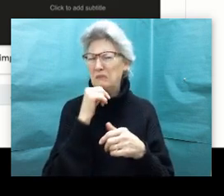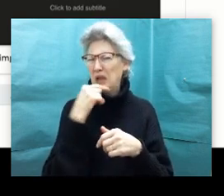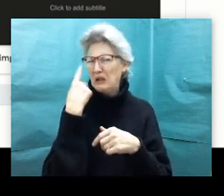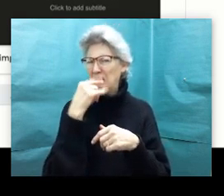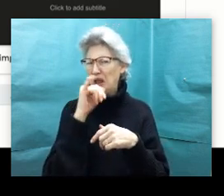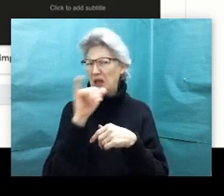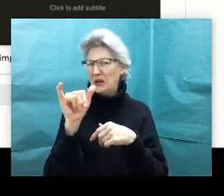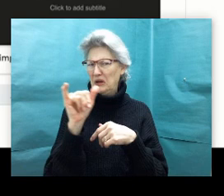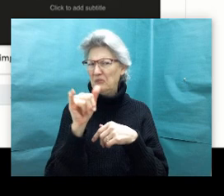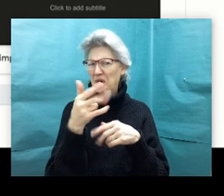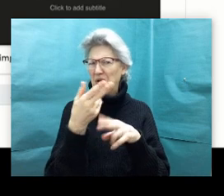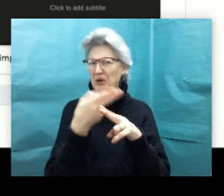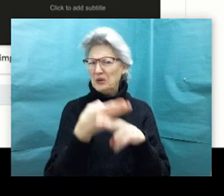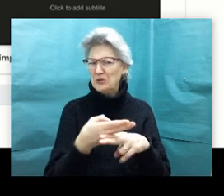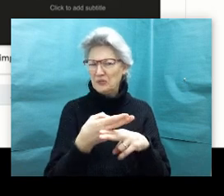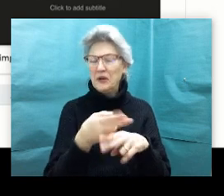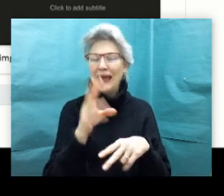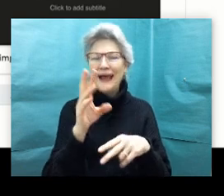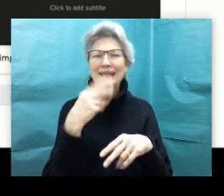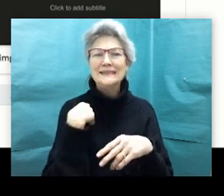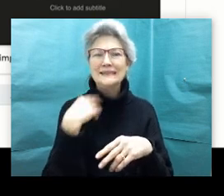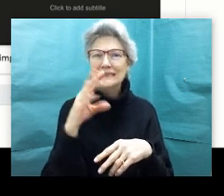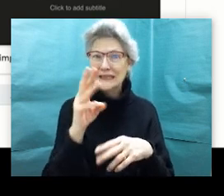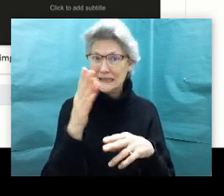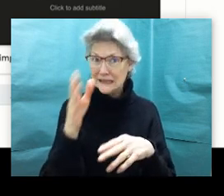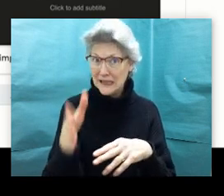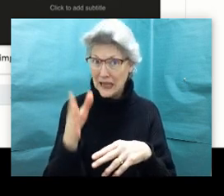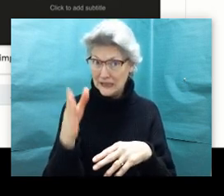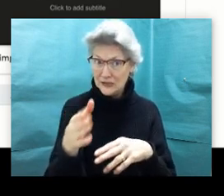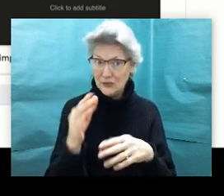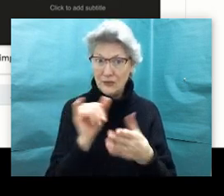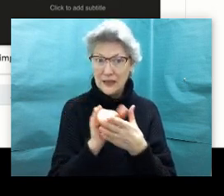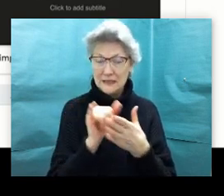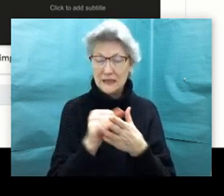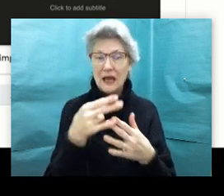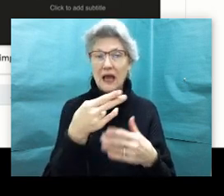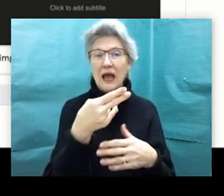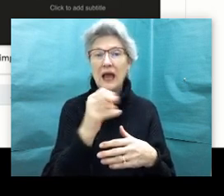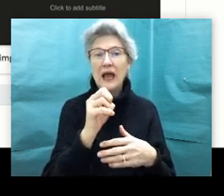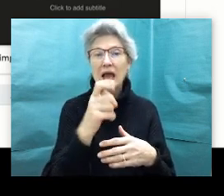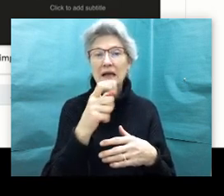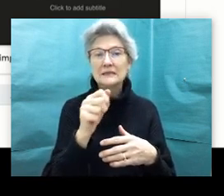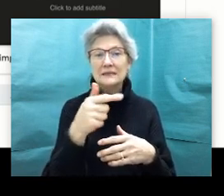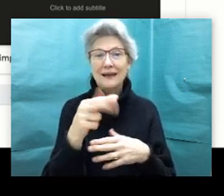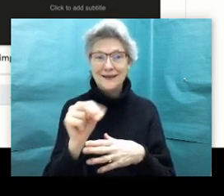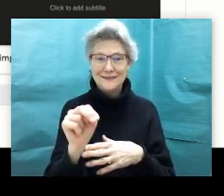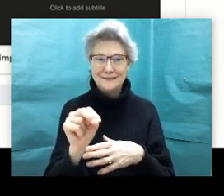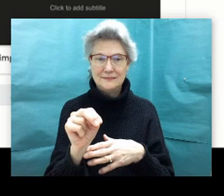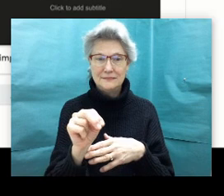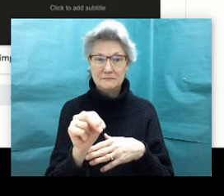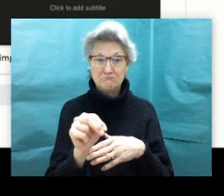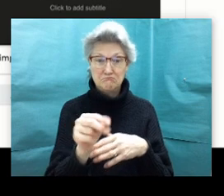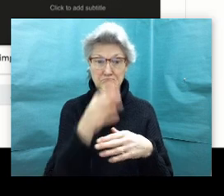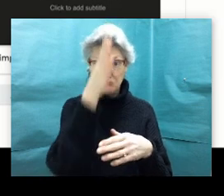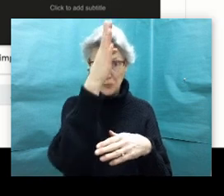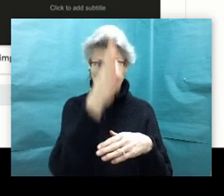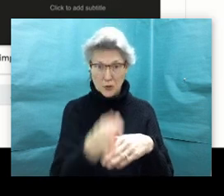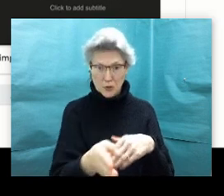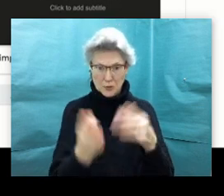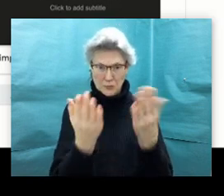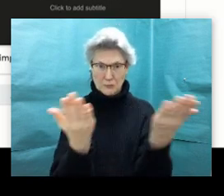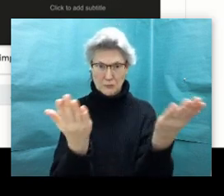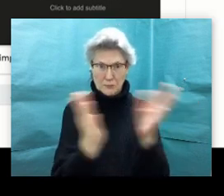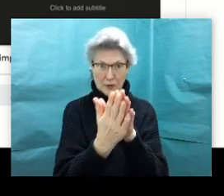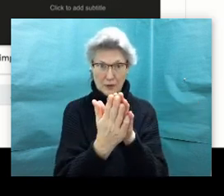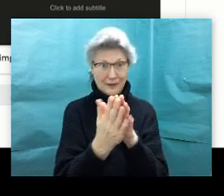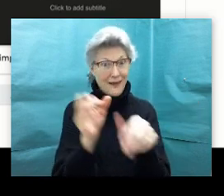is a 6-sided figure. So let's try. Oh, I think that works, right? It looks kind of like a book.